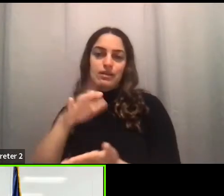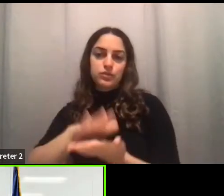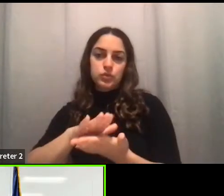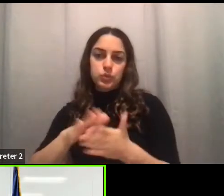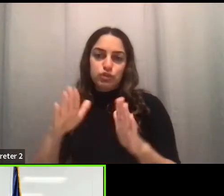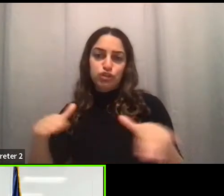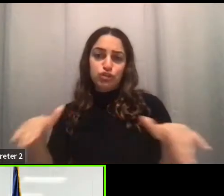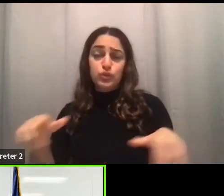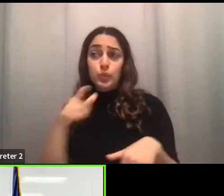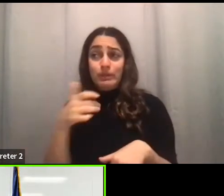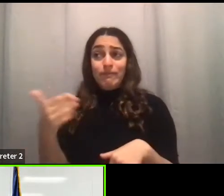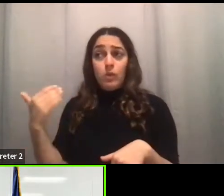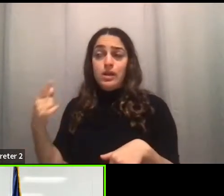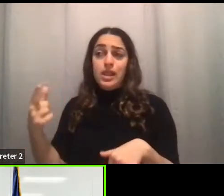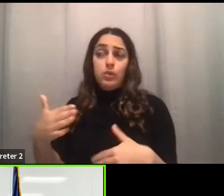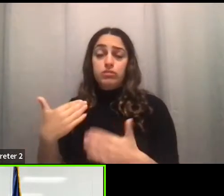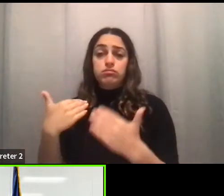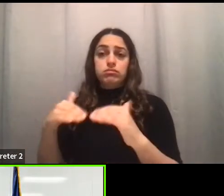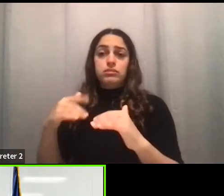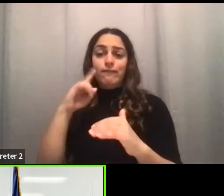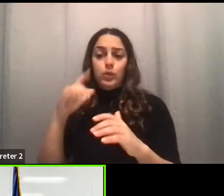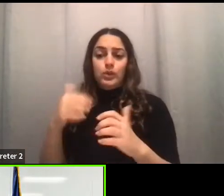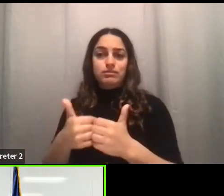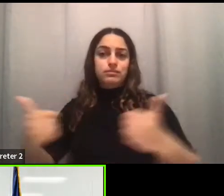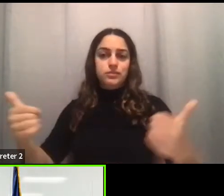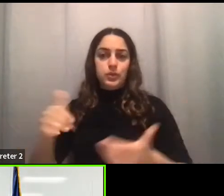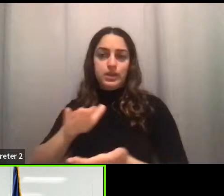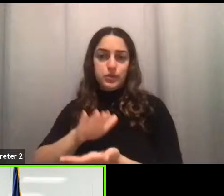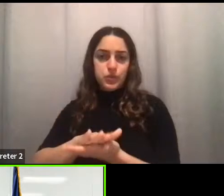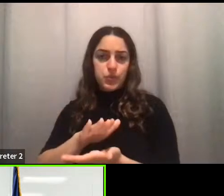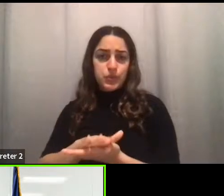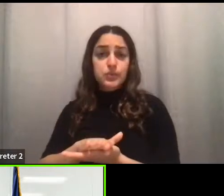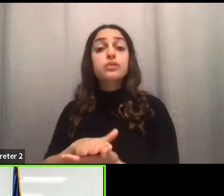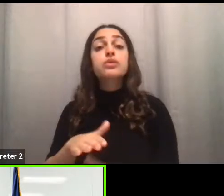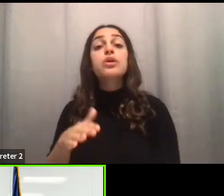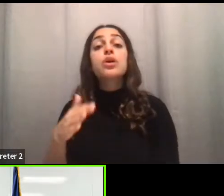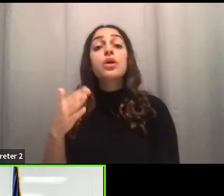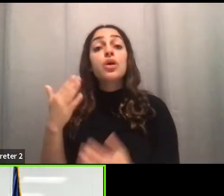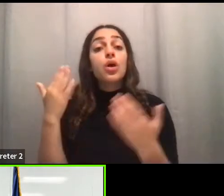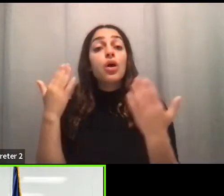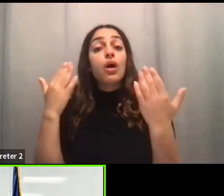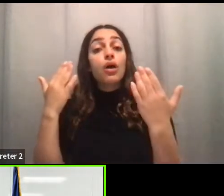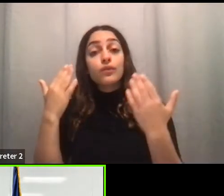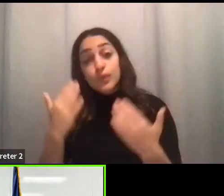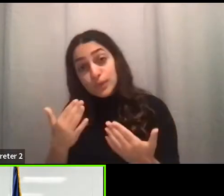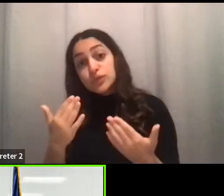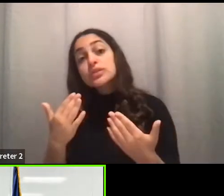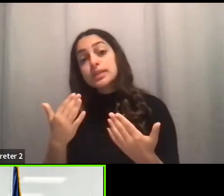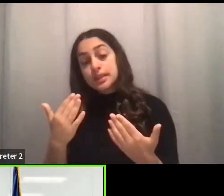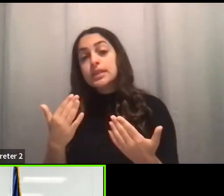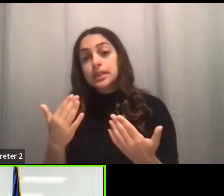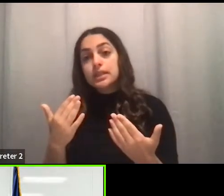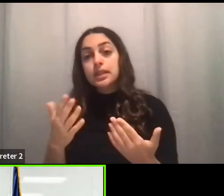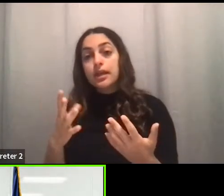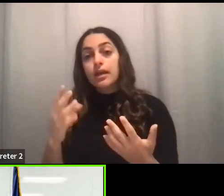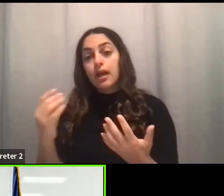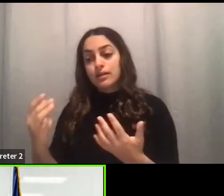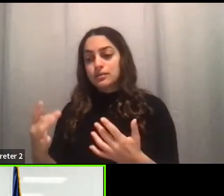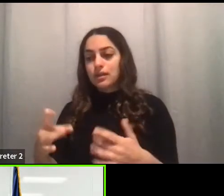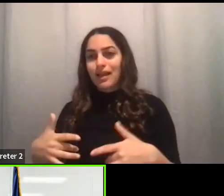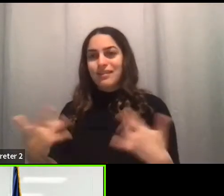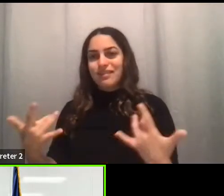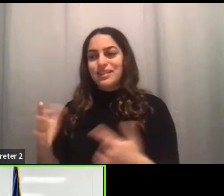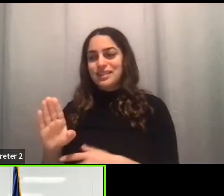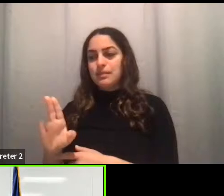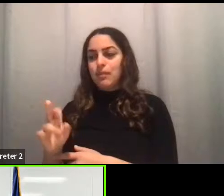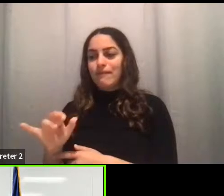previously been restricted to segregated schools unfortunately though and as events in buffalo show all too